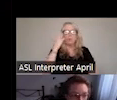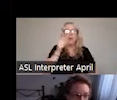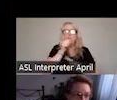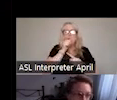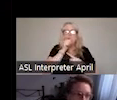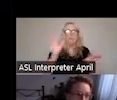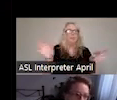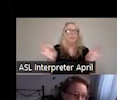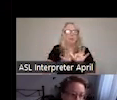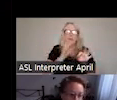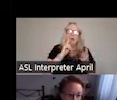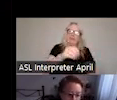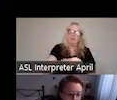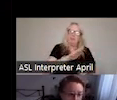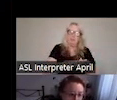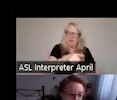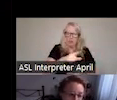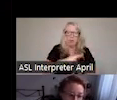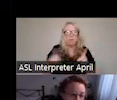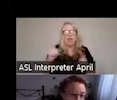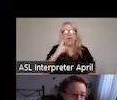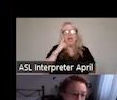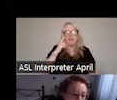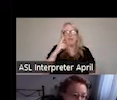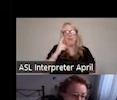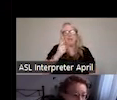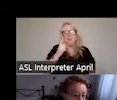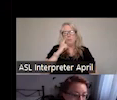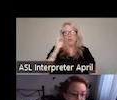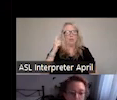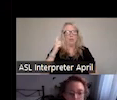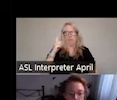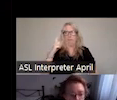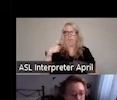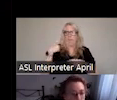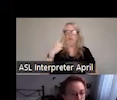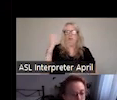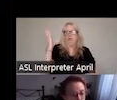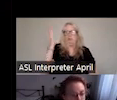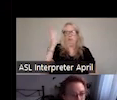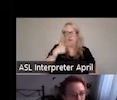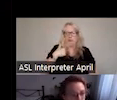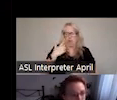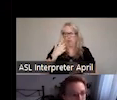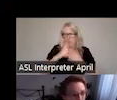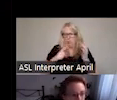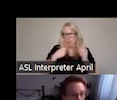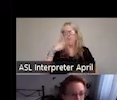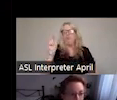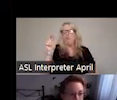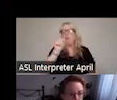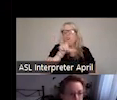that I didn't put here, but that I think will be a through line throughout my presentation and many of the presentations for Crisis